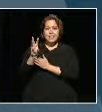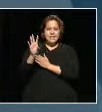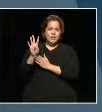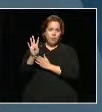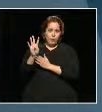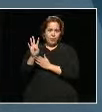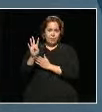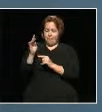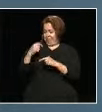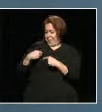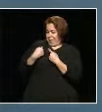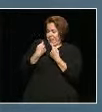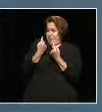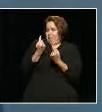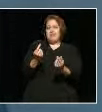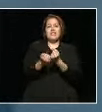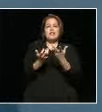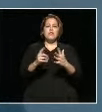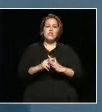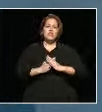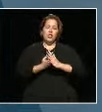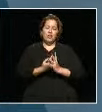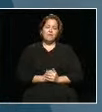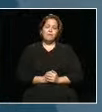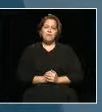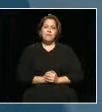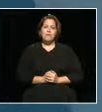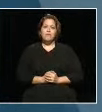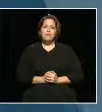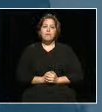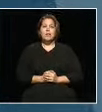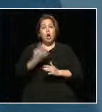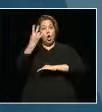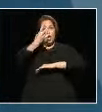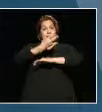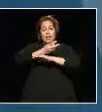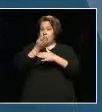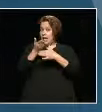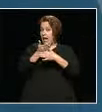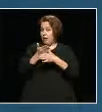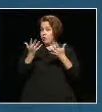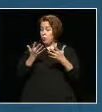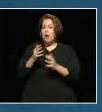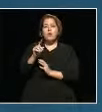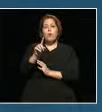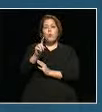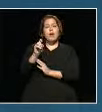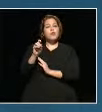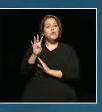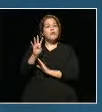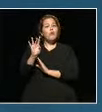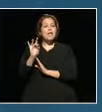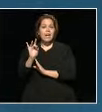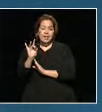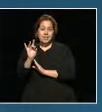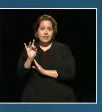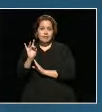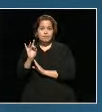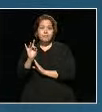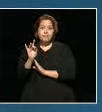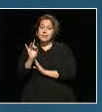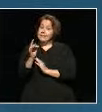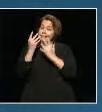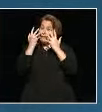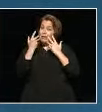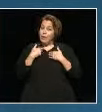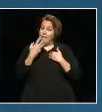45,364 since this pandemic began. Our 7-day moving average is now 148. We do